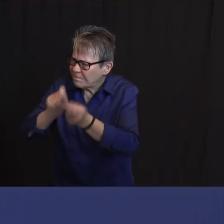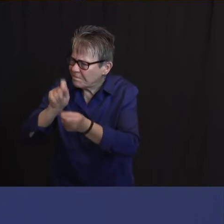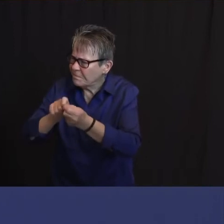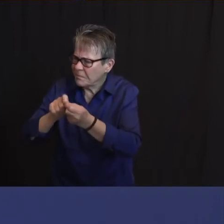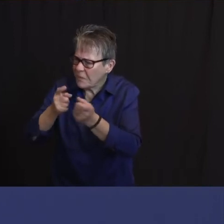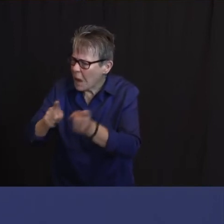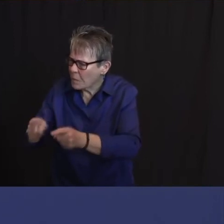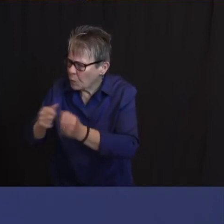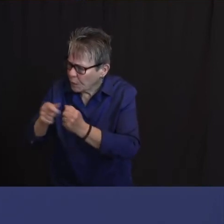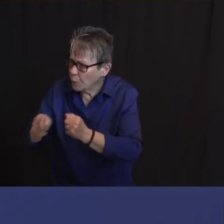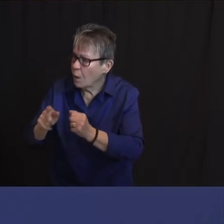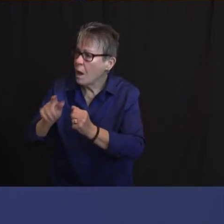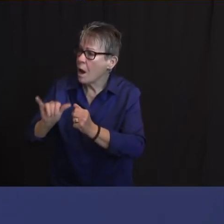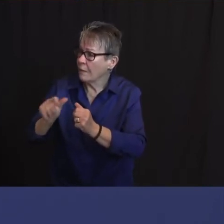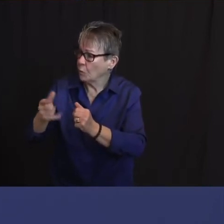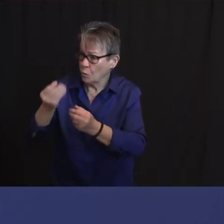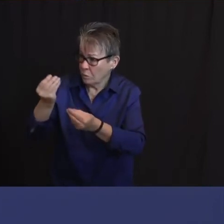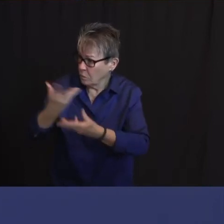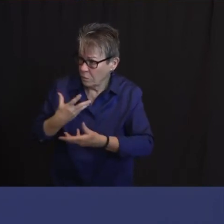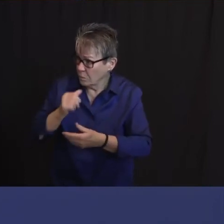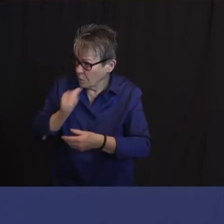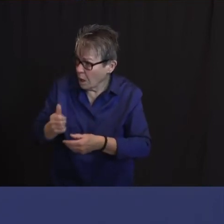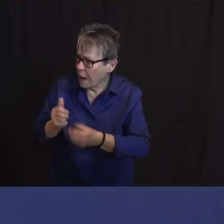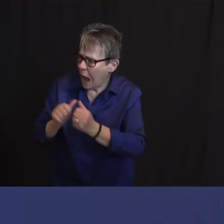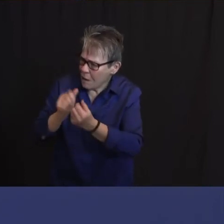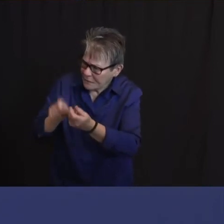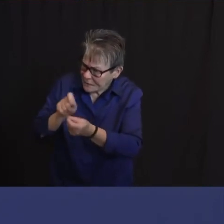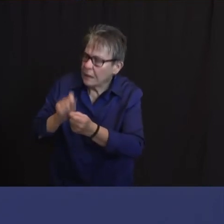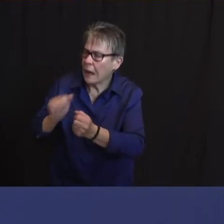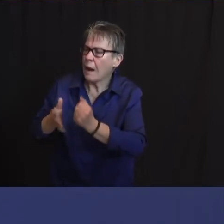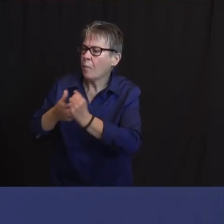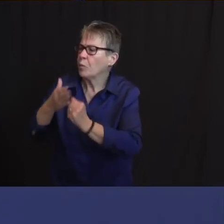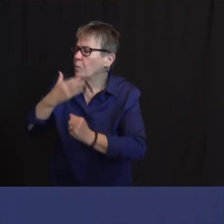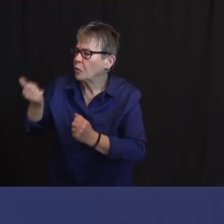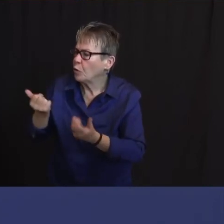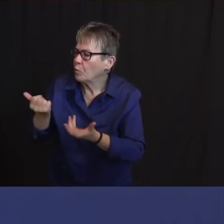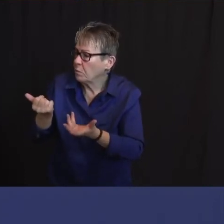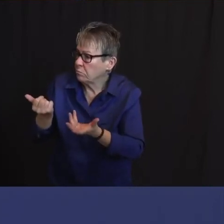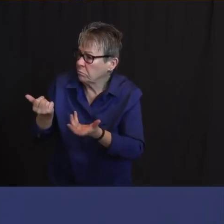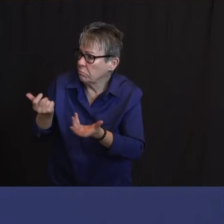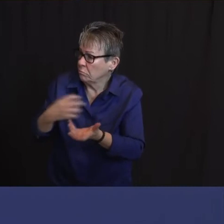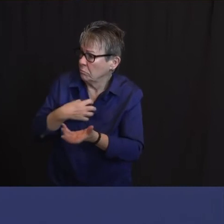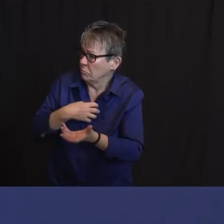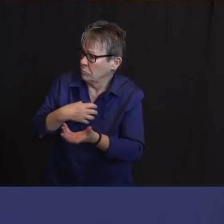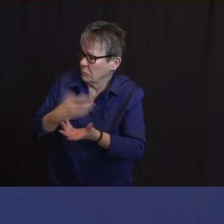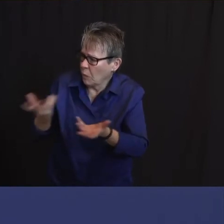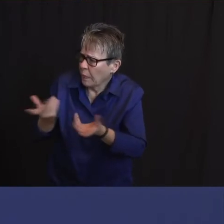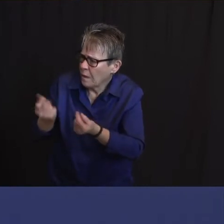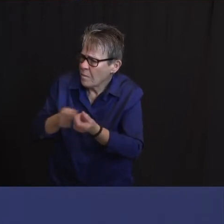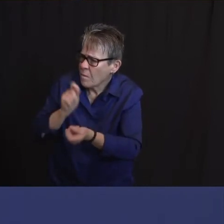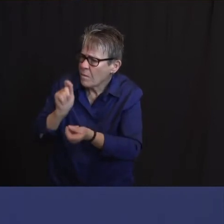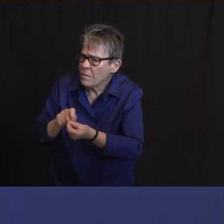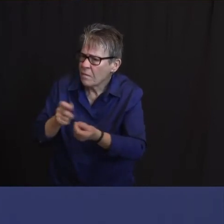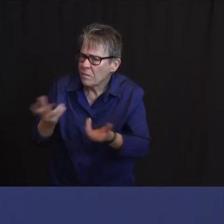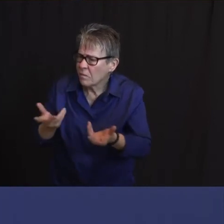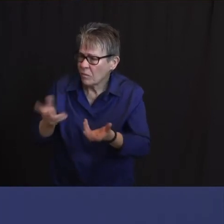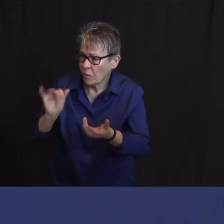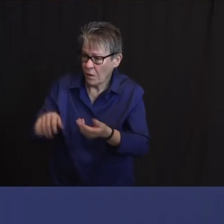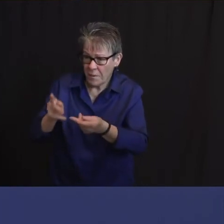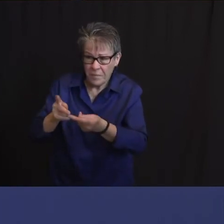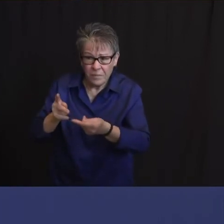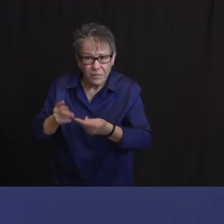their case, but if it's a location, that's a number of cases, but also we may learn something in doing so. I think we believe